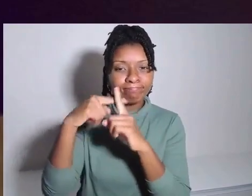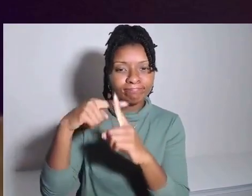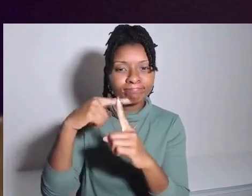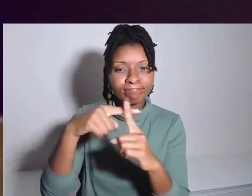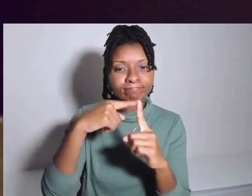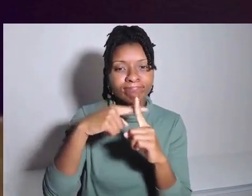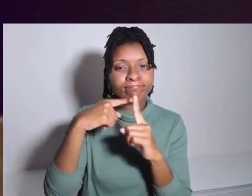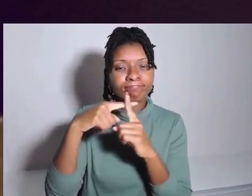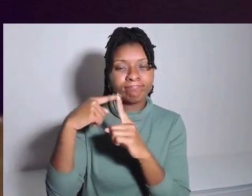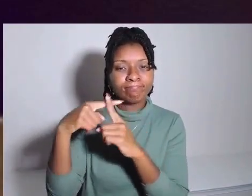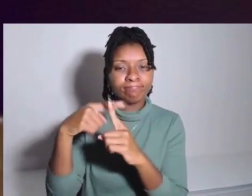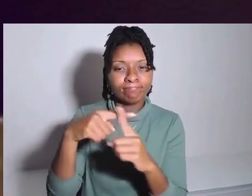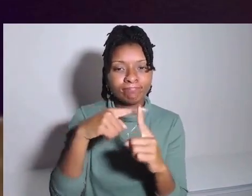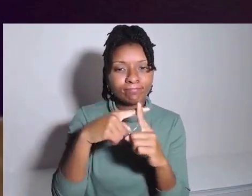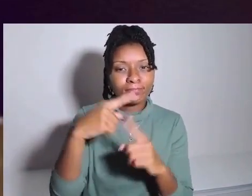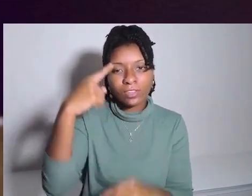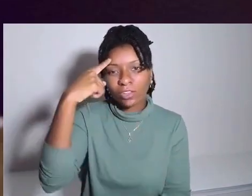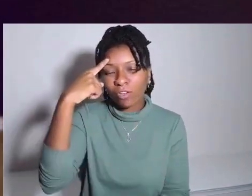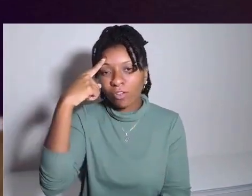thought.